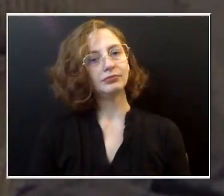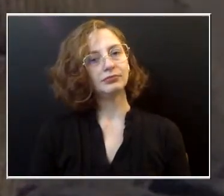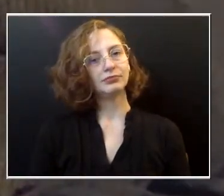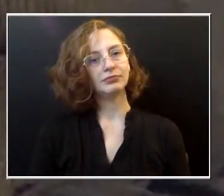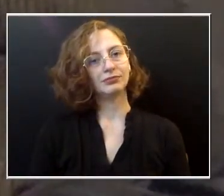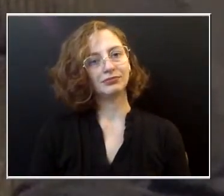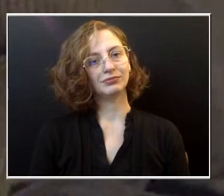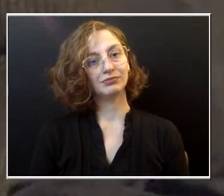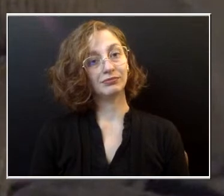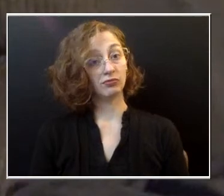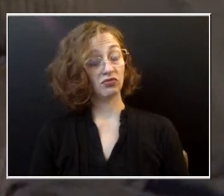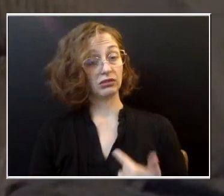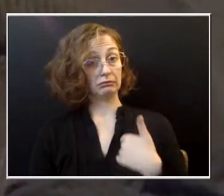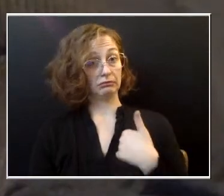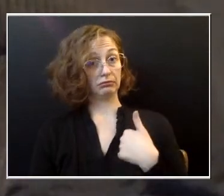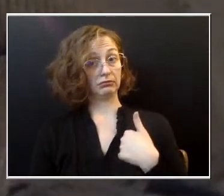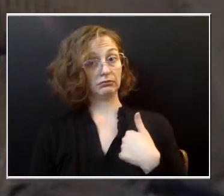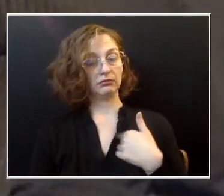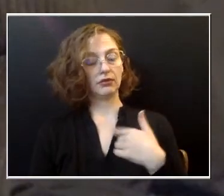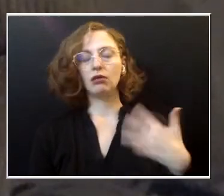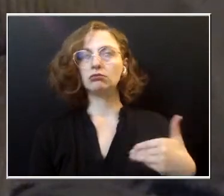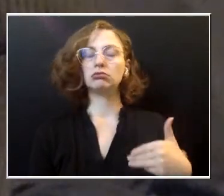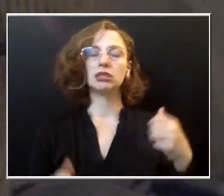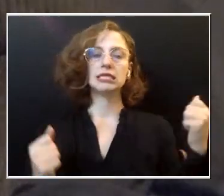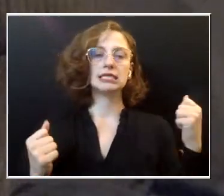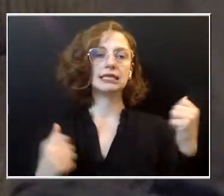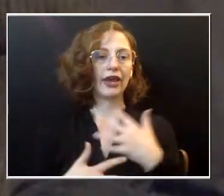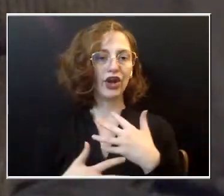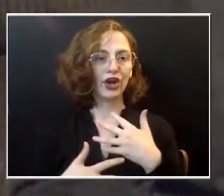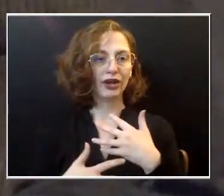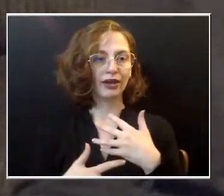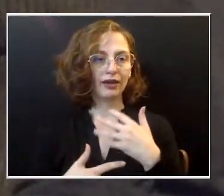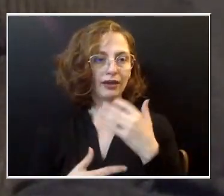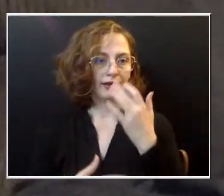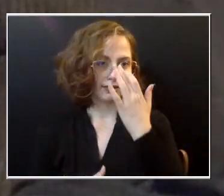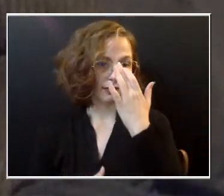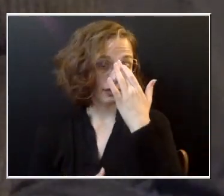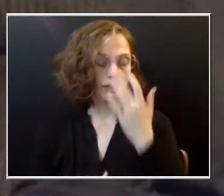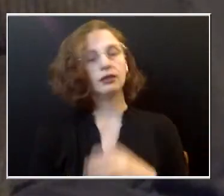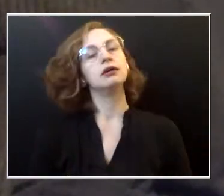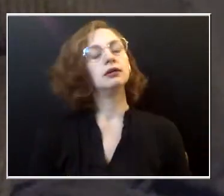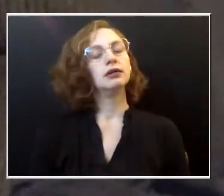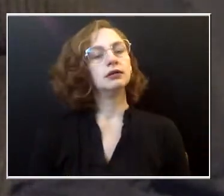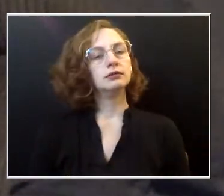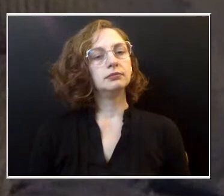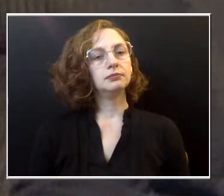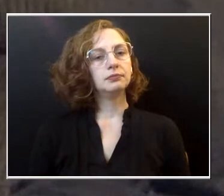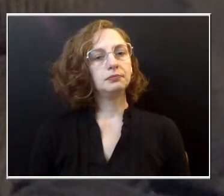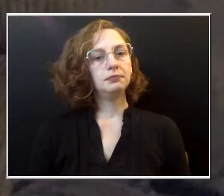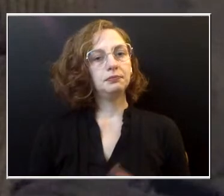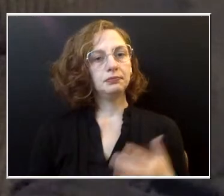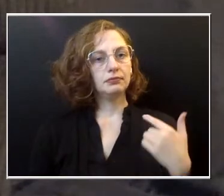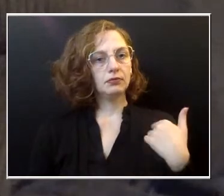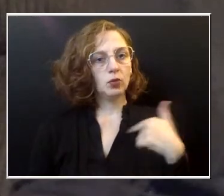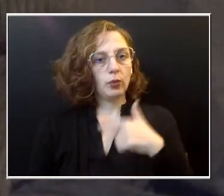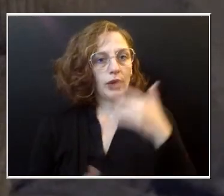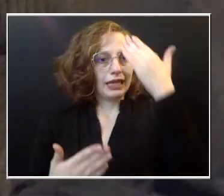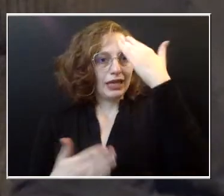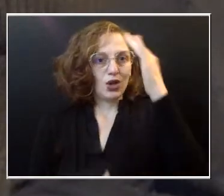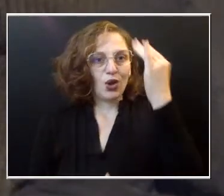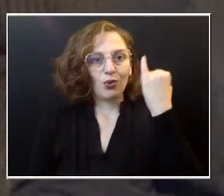For myself, it was scary. We didn't know whether we were going to have our son or